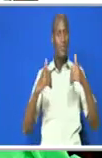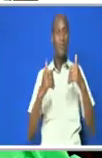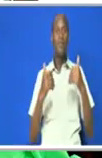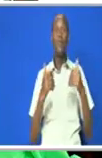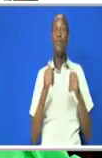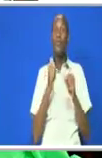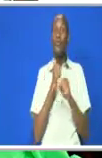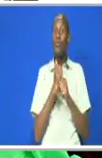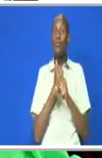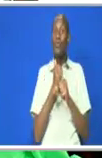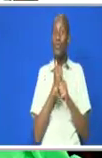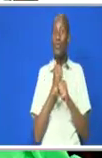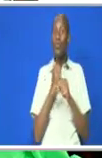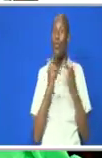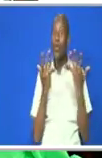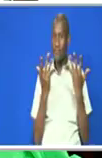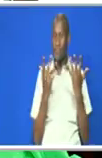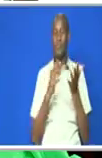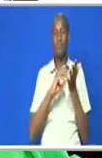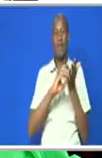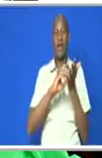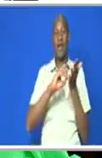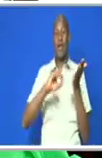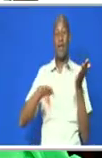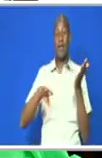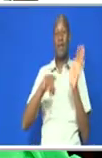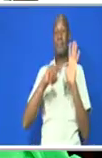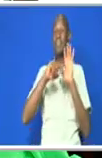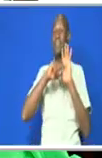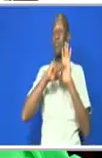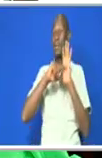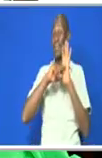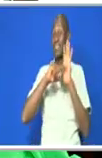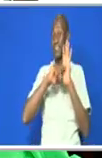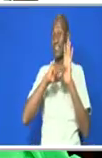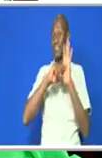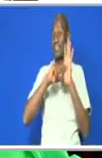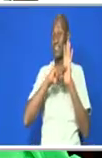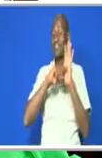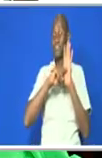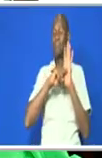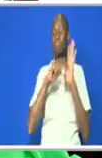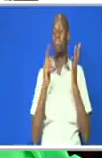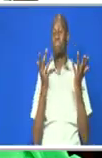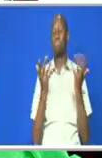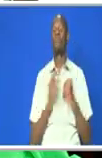doing? She's subtracting. She is